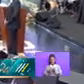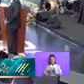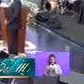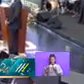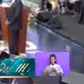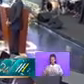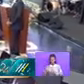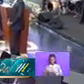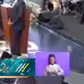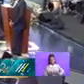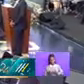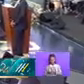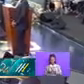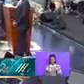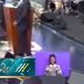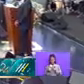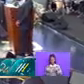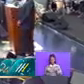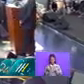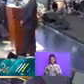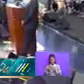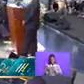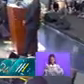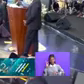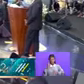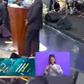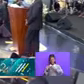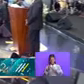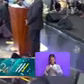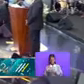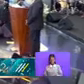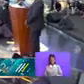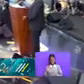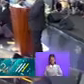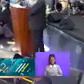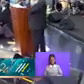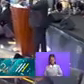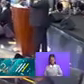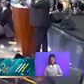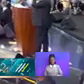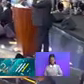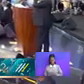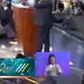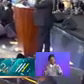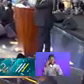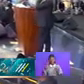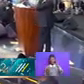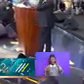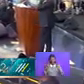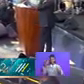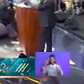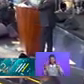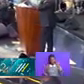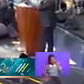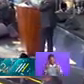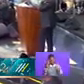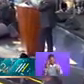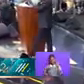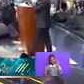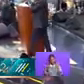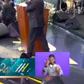lose your tide in the name of Jesus fire